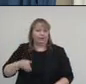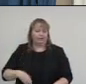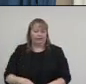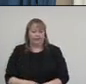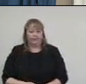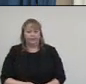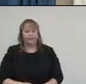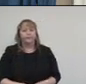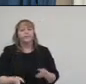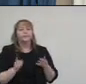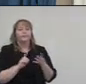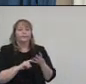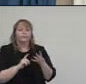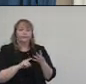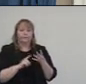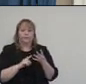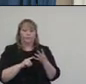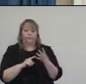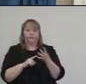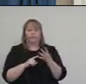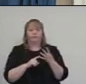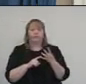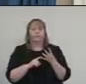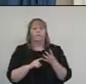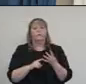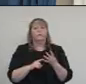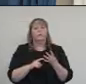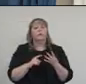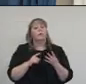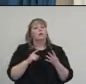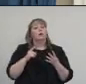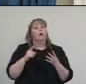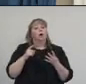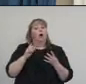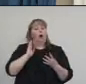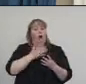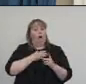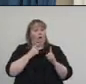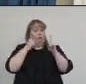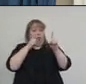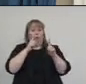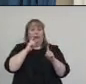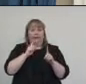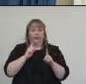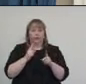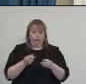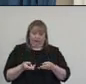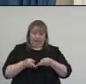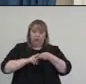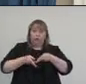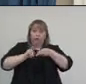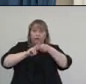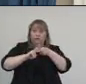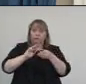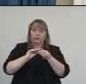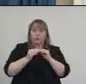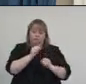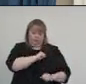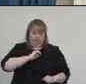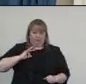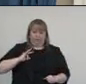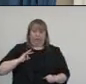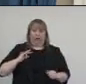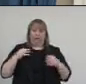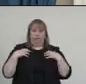state departments to conduct case contact tracing. These efforts continue to ramp up to scale, and I'm so proud